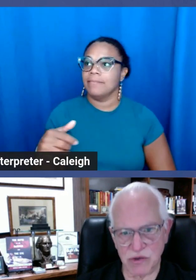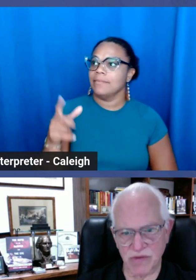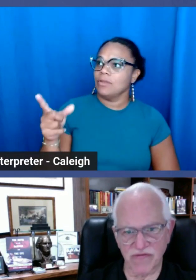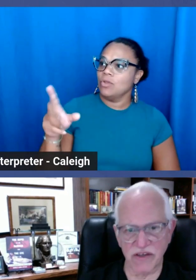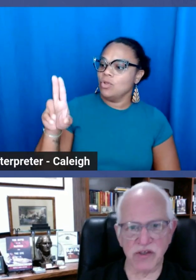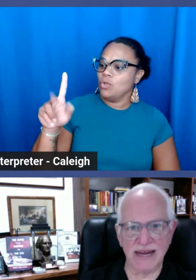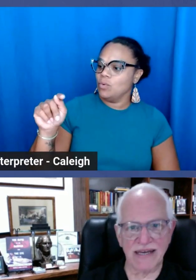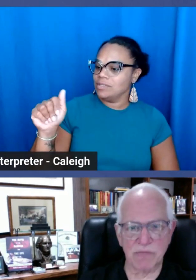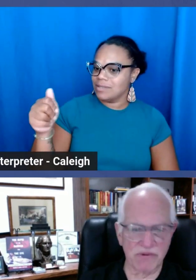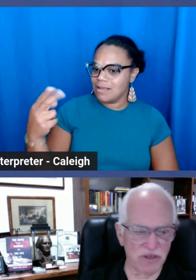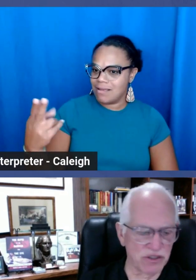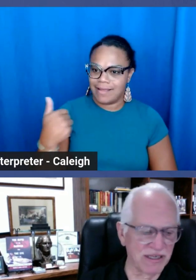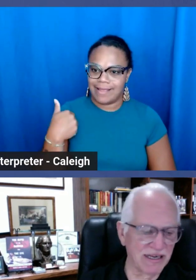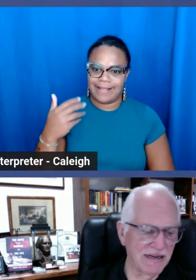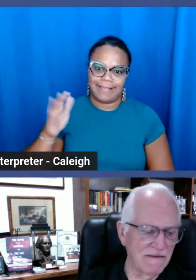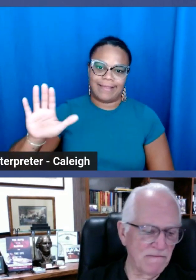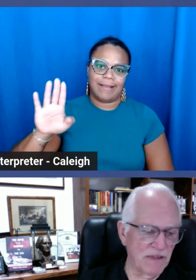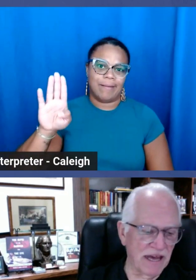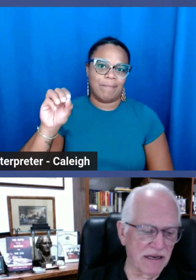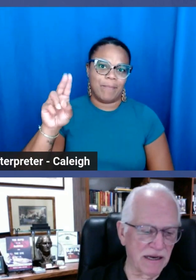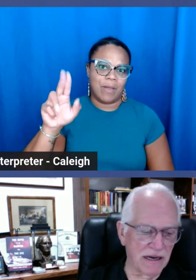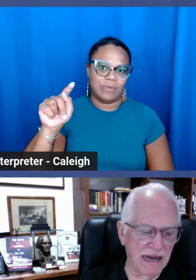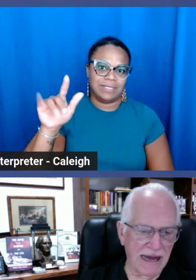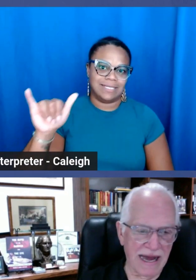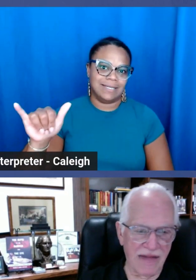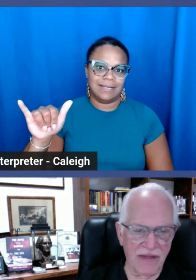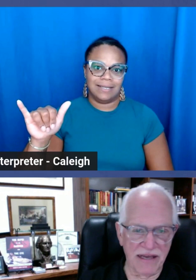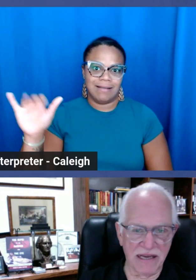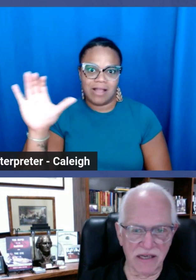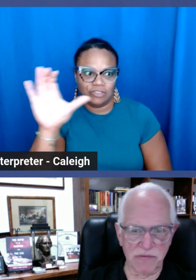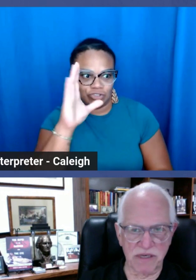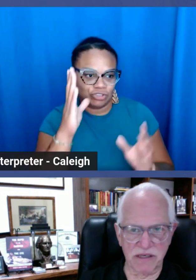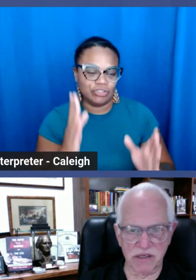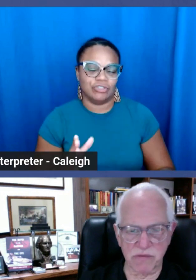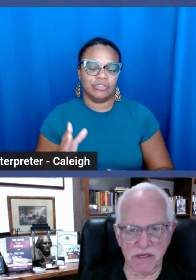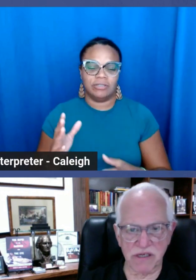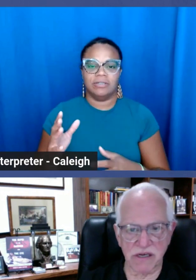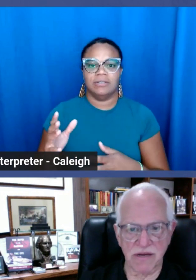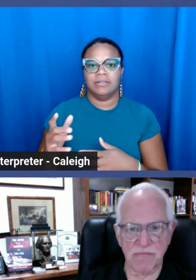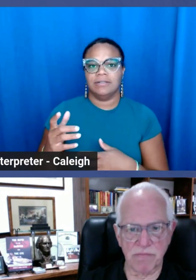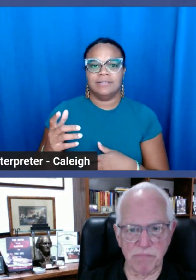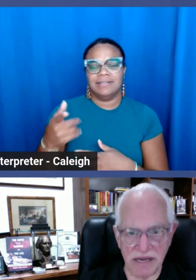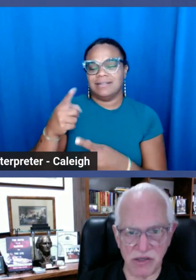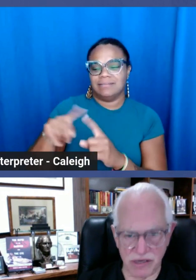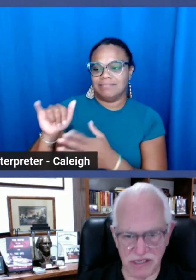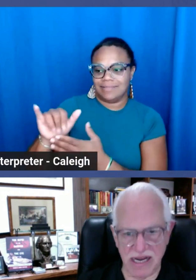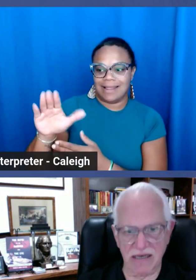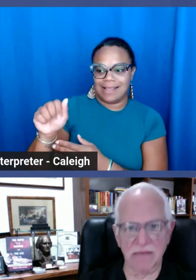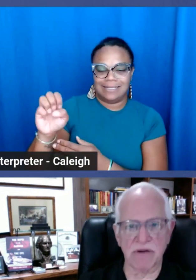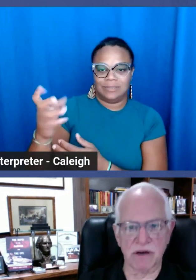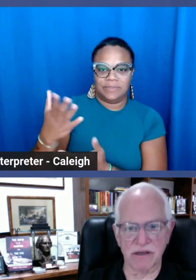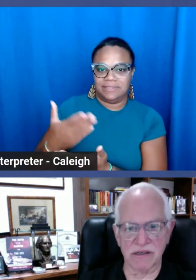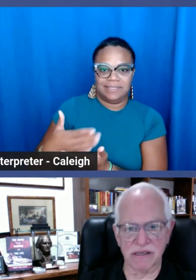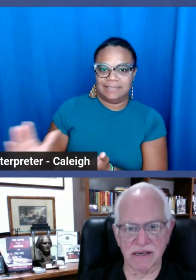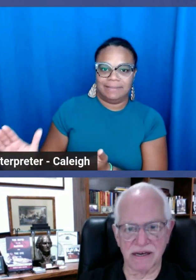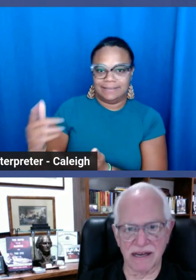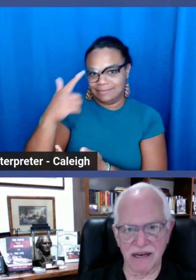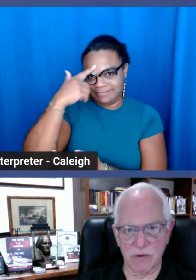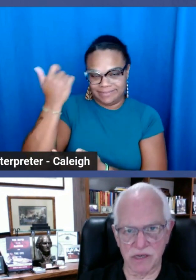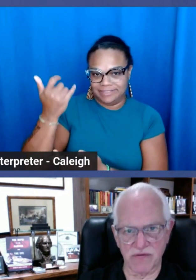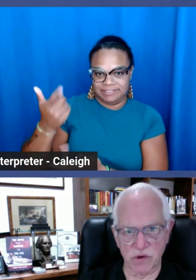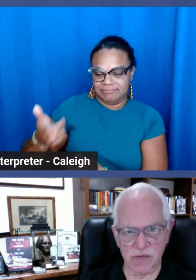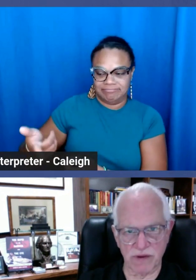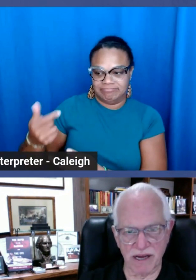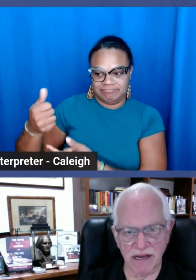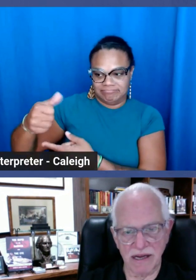provision, the sort of vigilante provision that had that case being dismissed based on standing because, again,